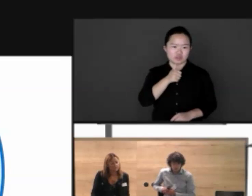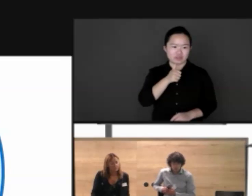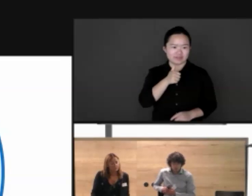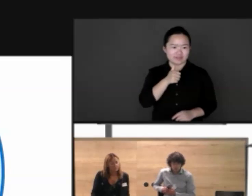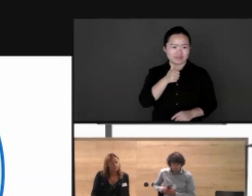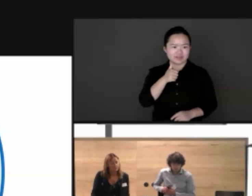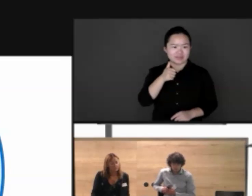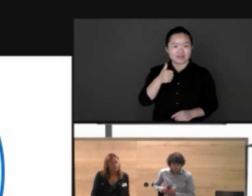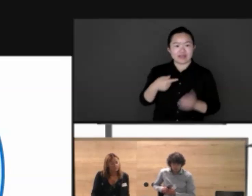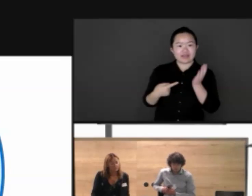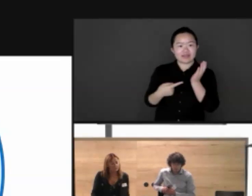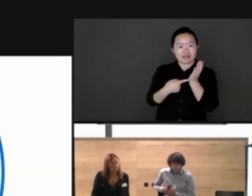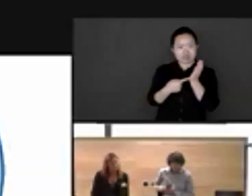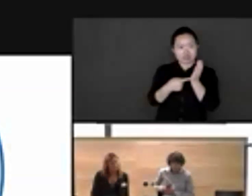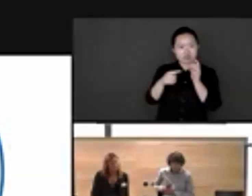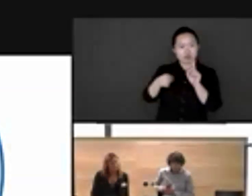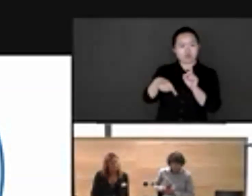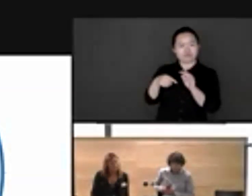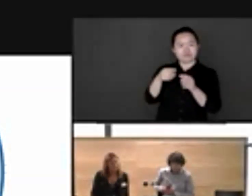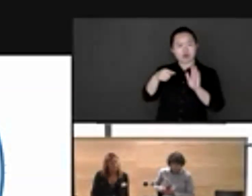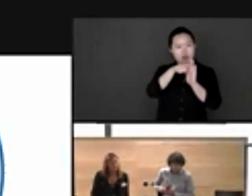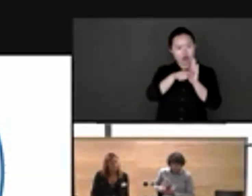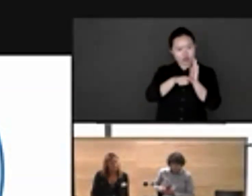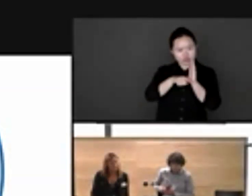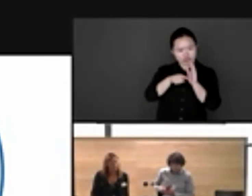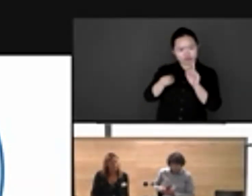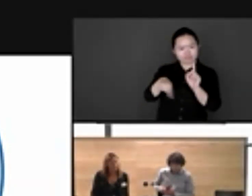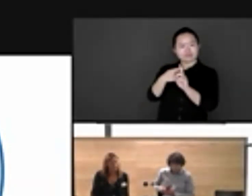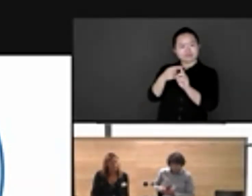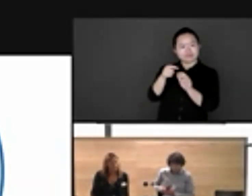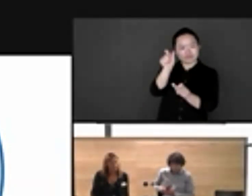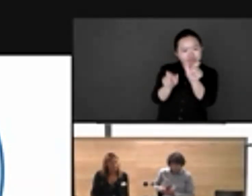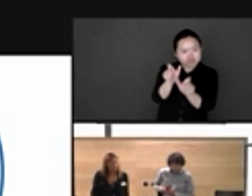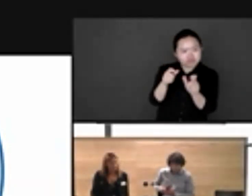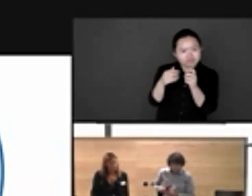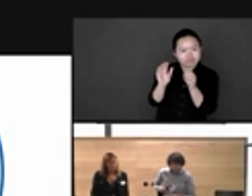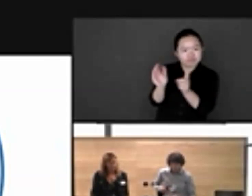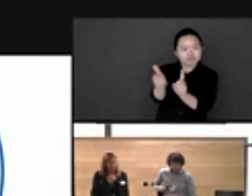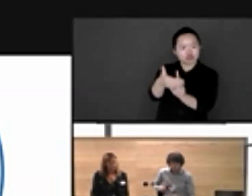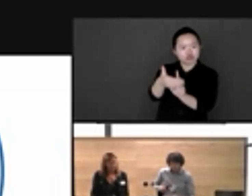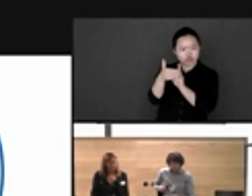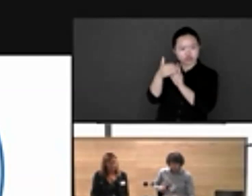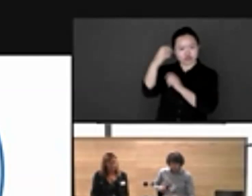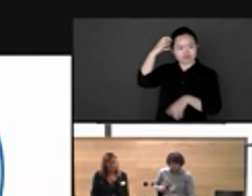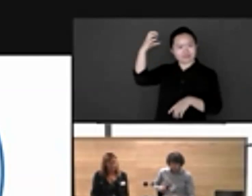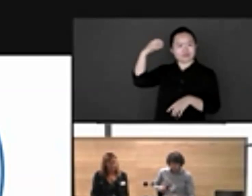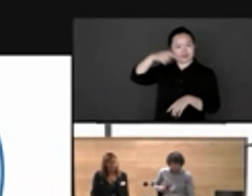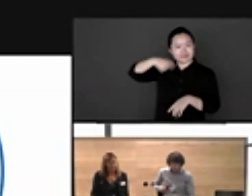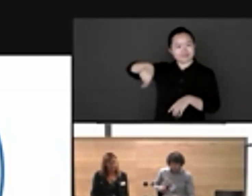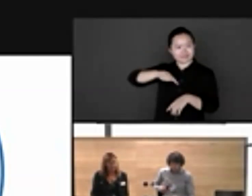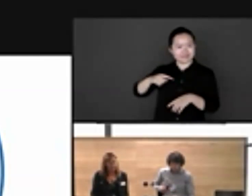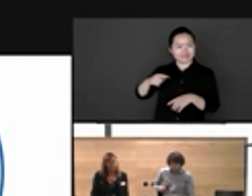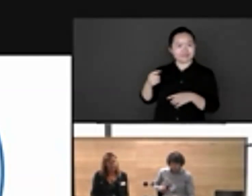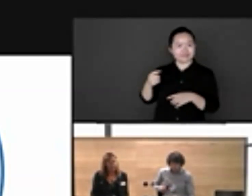Reporting and Enforcement Authority for the Web Accessibility Directive. And I am going to outline some key points